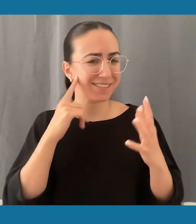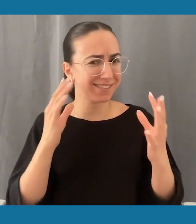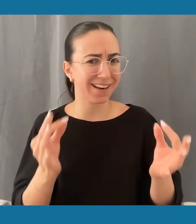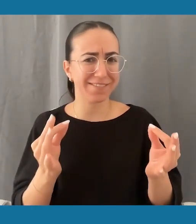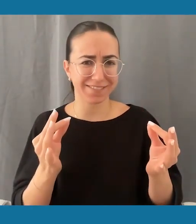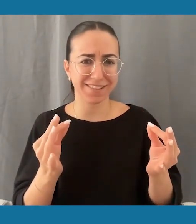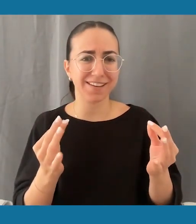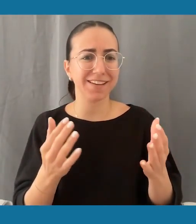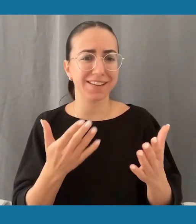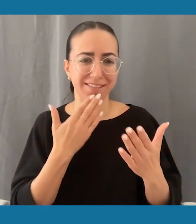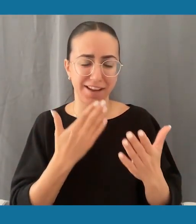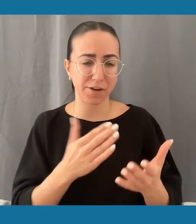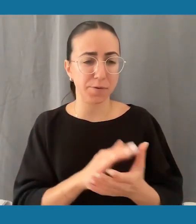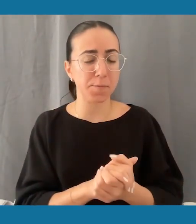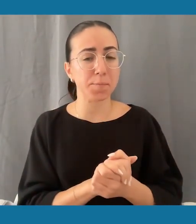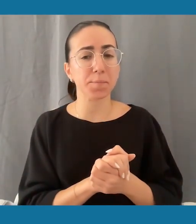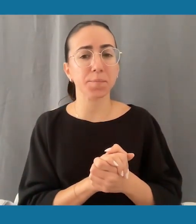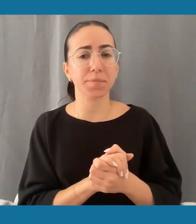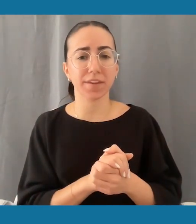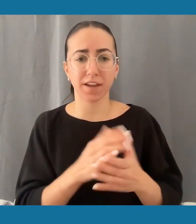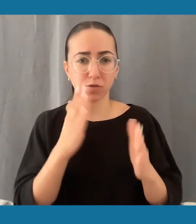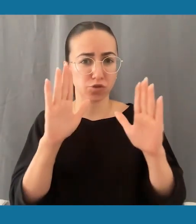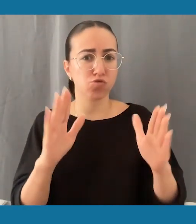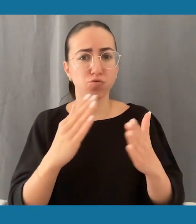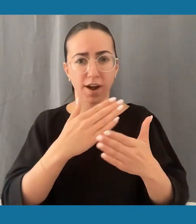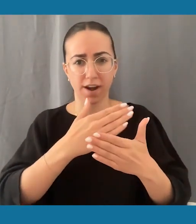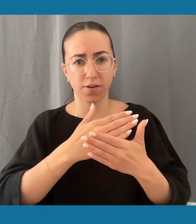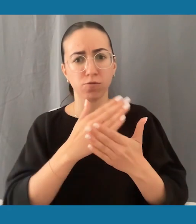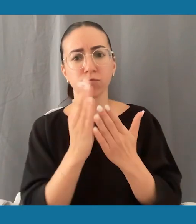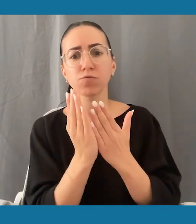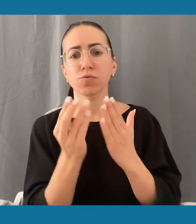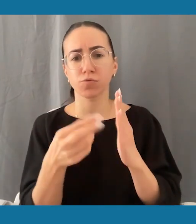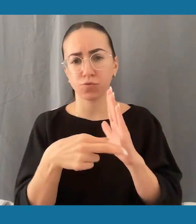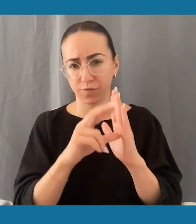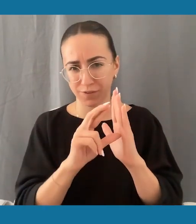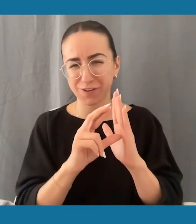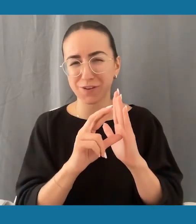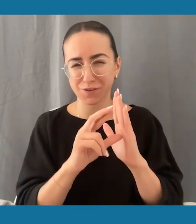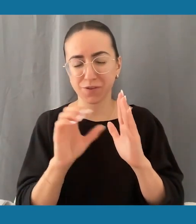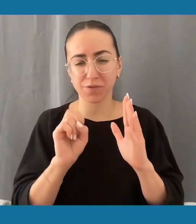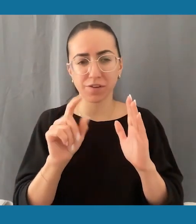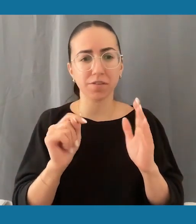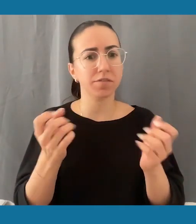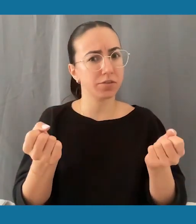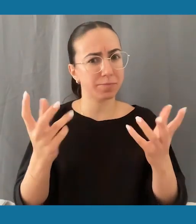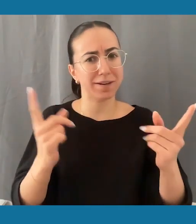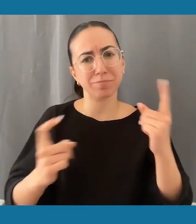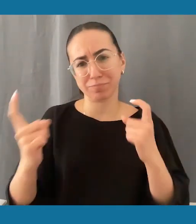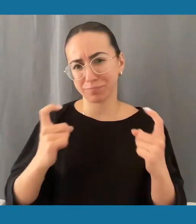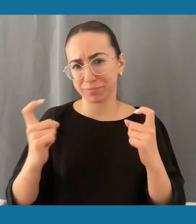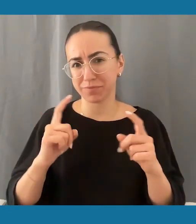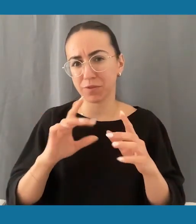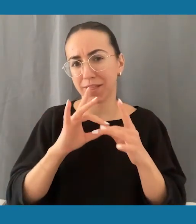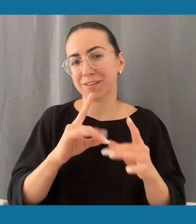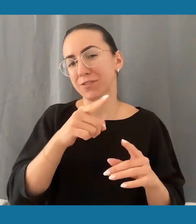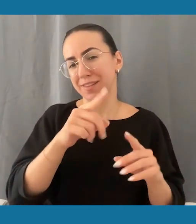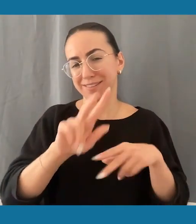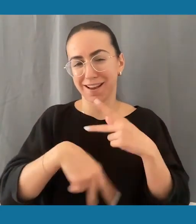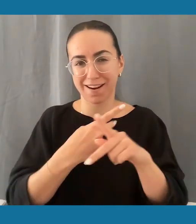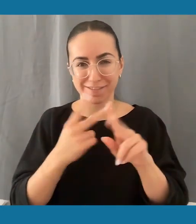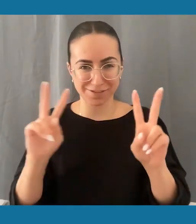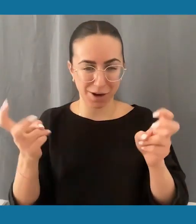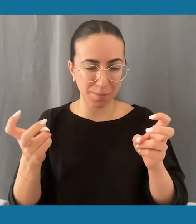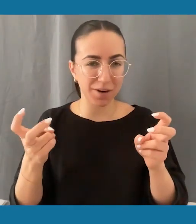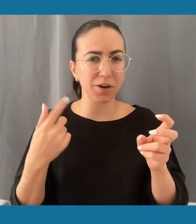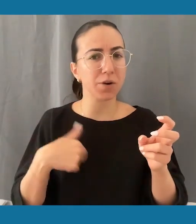on special needs trusts. We always get a ton of questions on this topic, and we do have just about a minute to address a few